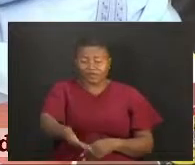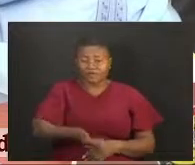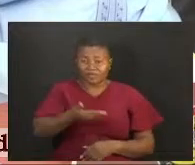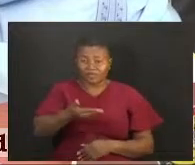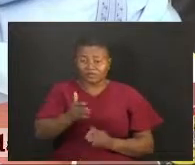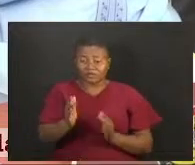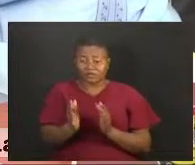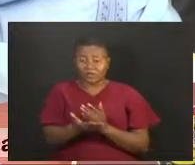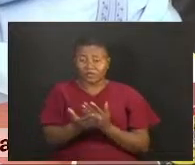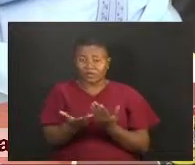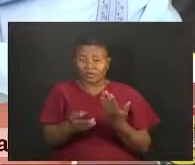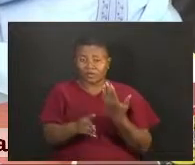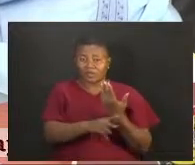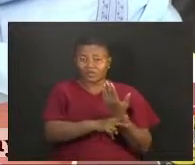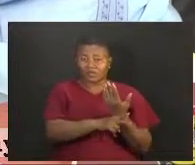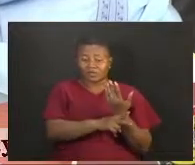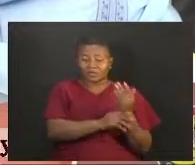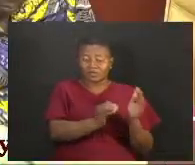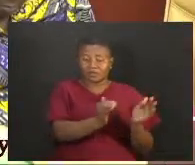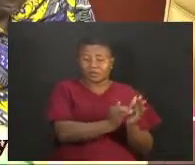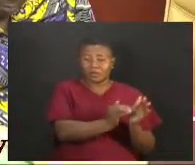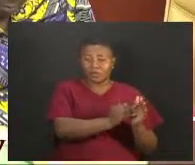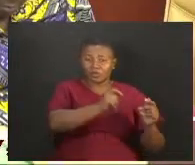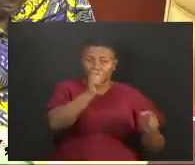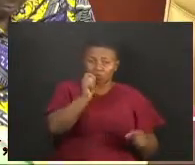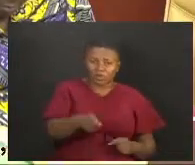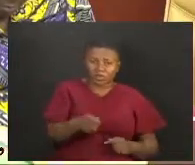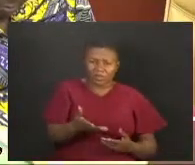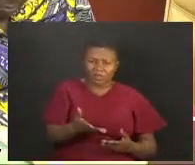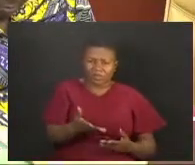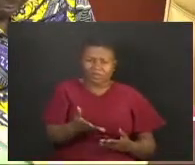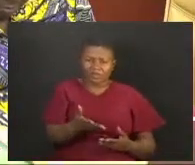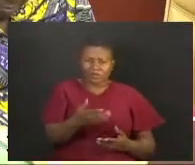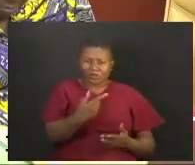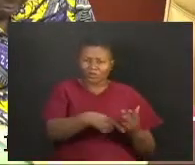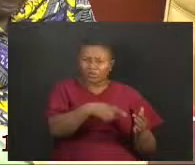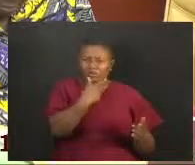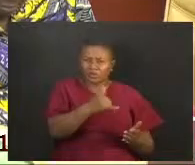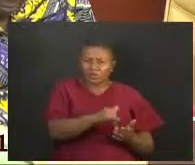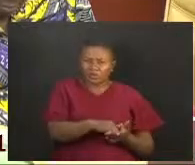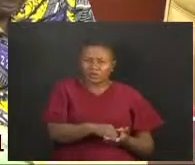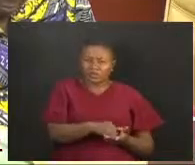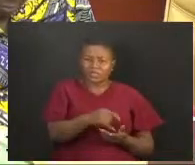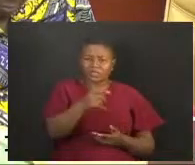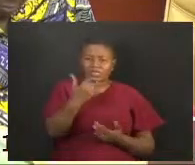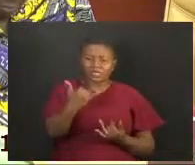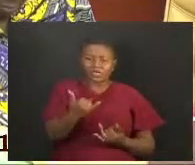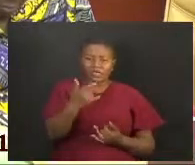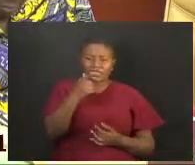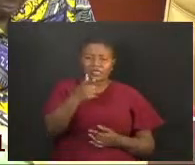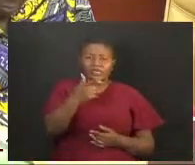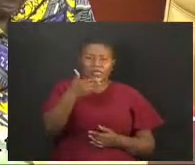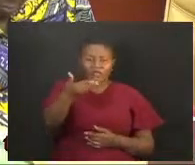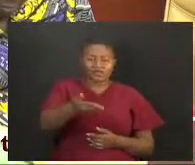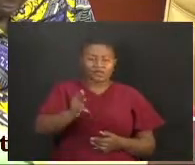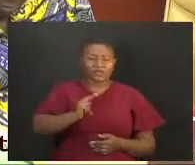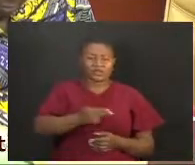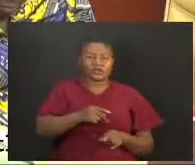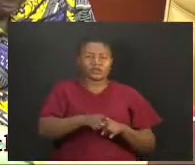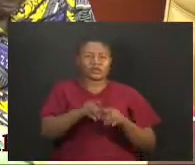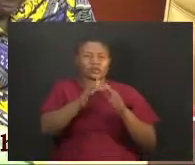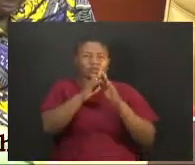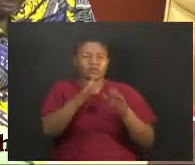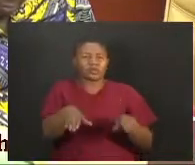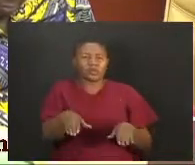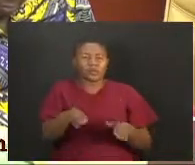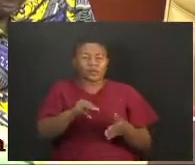the deputy minority whip is well founded. He is inviting us as a House to determine, are we going to